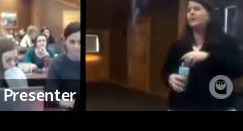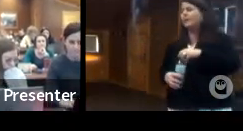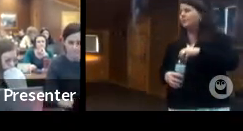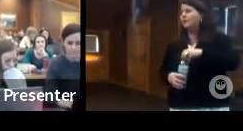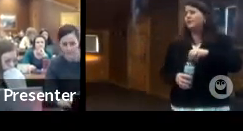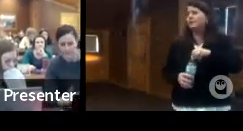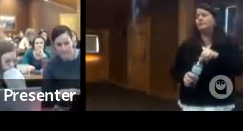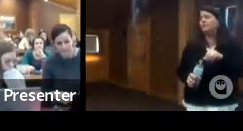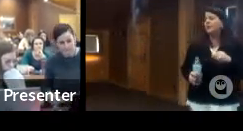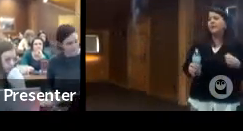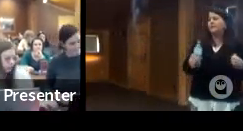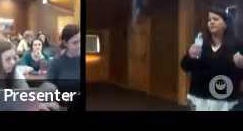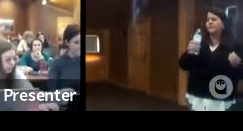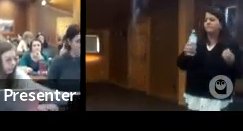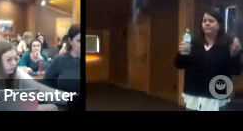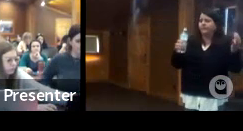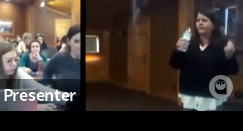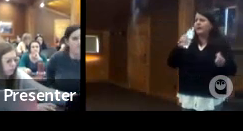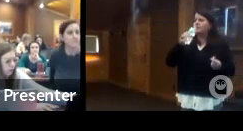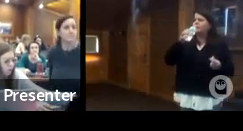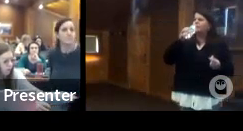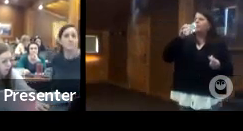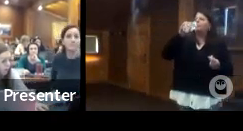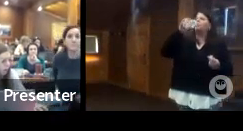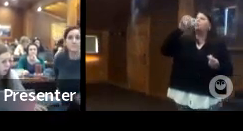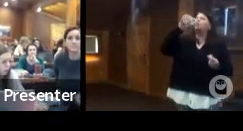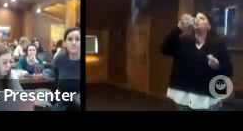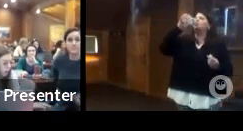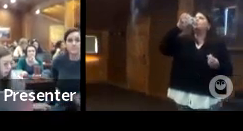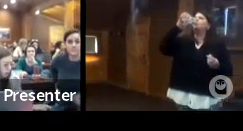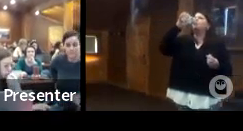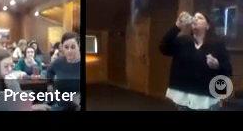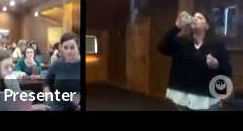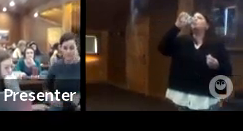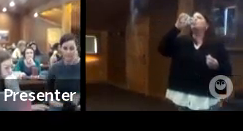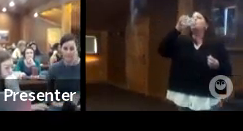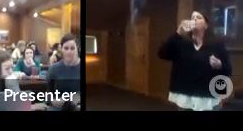we feel like we have to come up with an answer. If you don't have an answer, leave it at that.